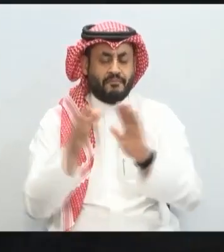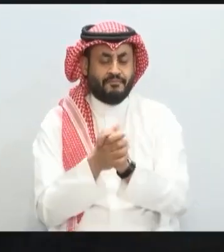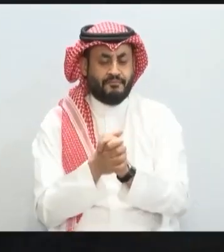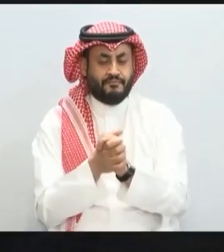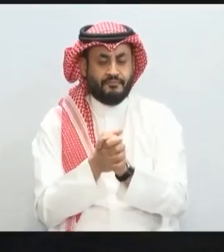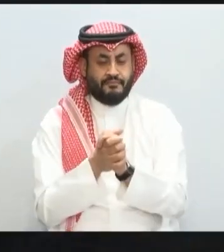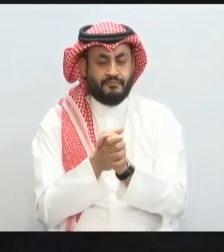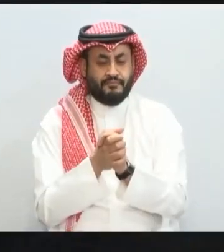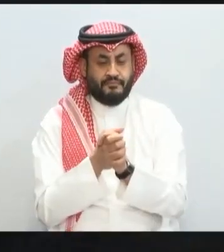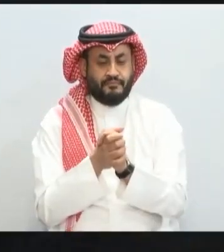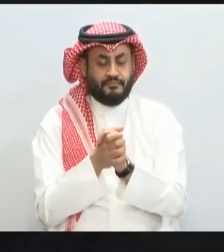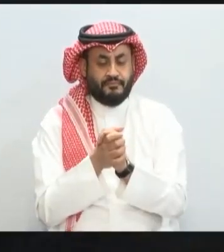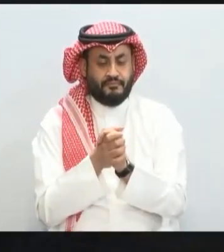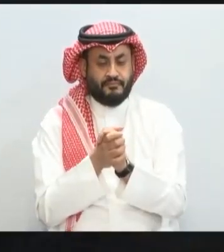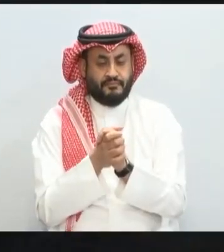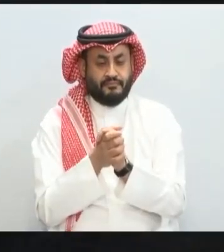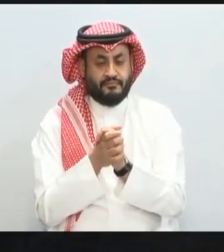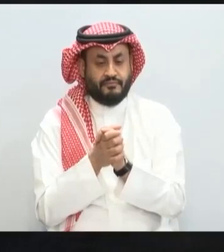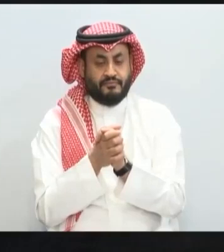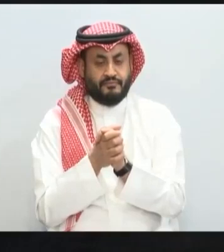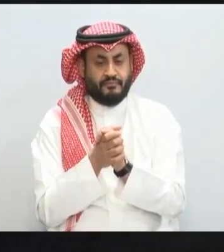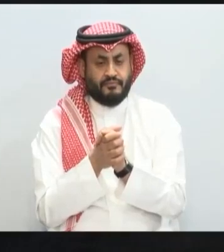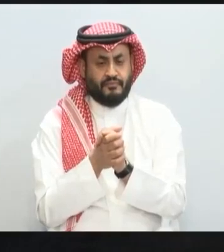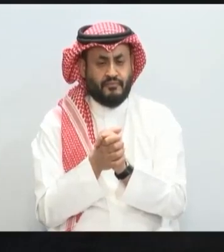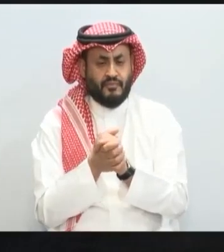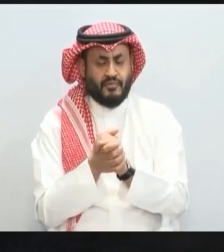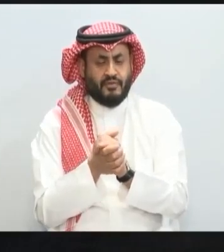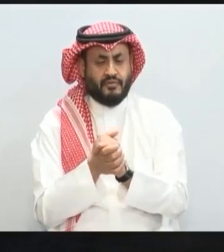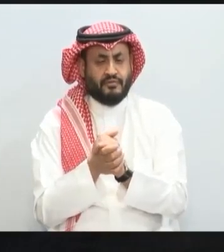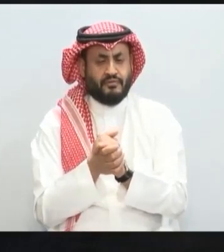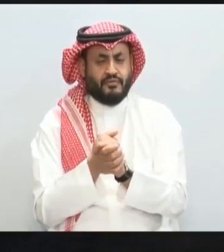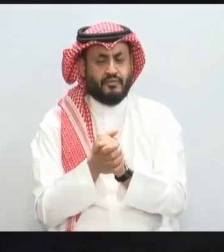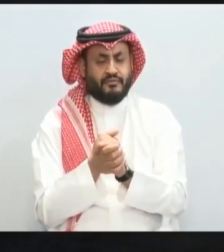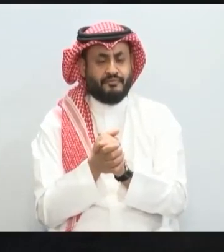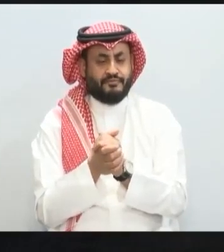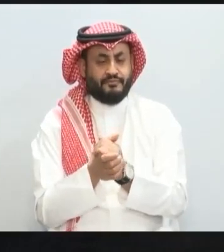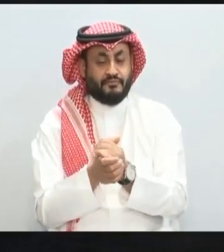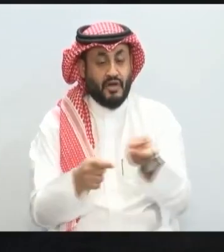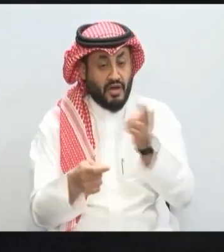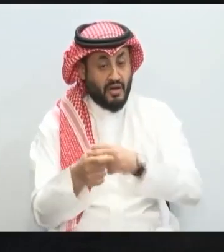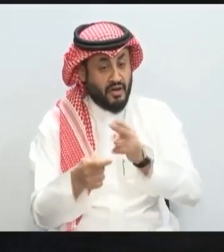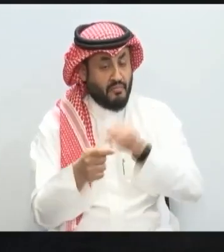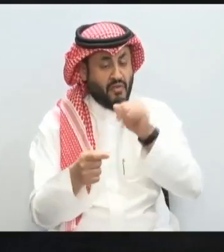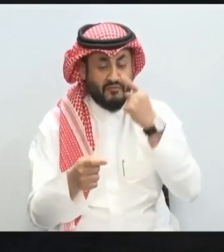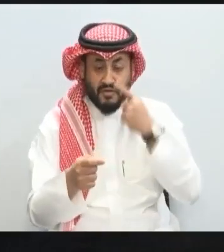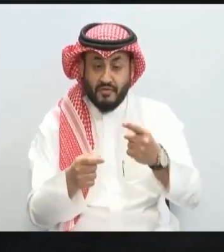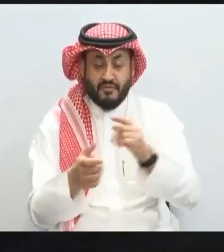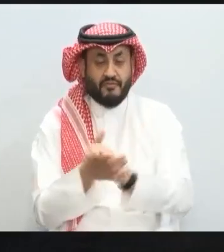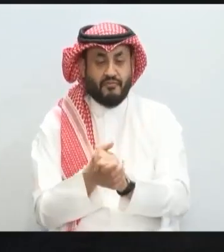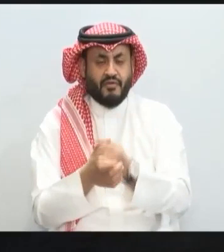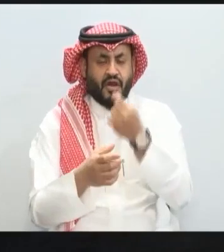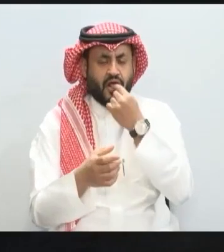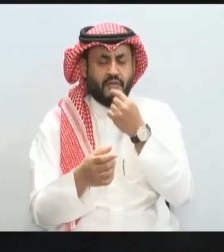uncommonly excellent. We said that it's rare, it's one of a kind, it's uncommon to eat something like